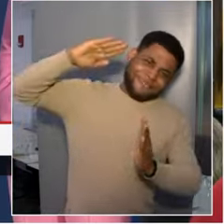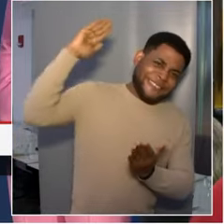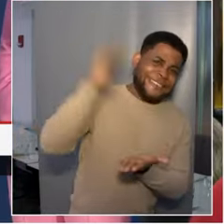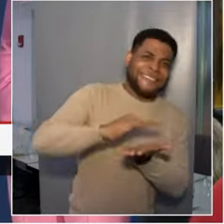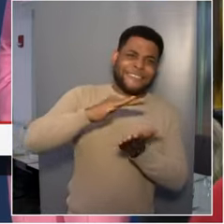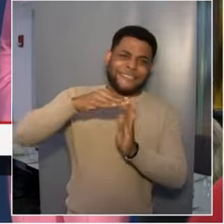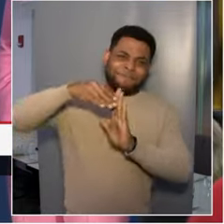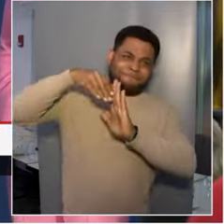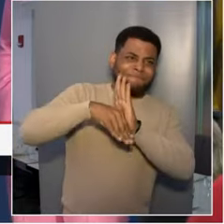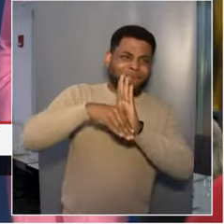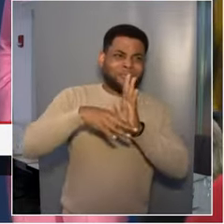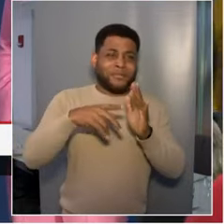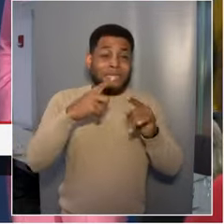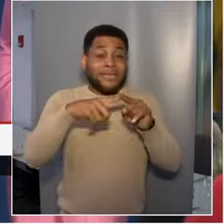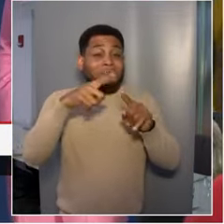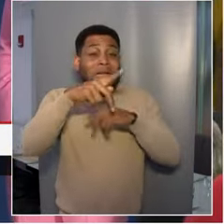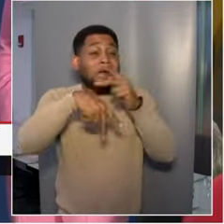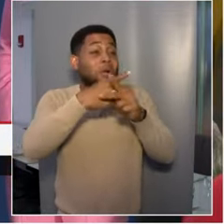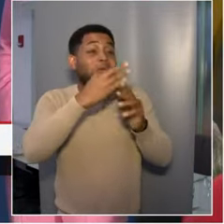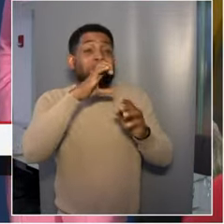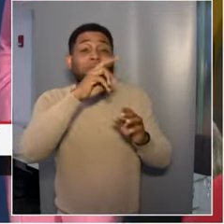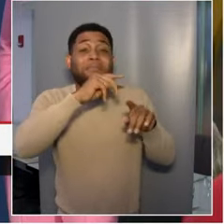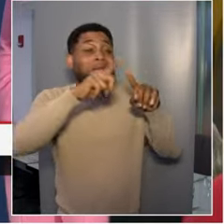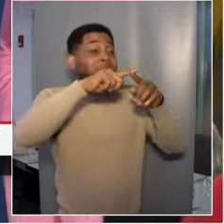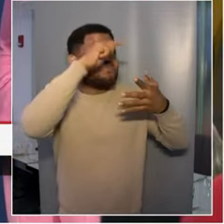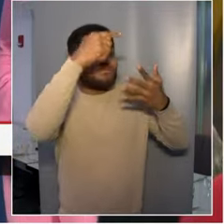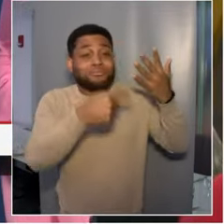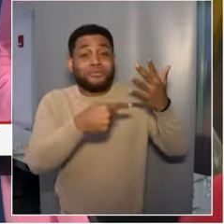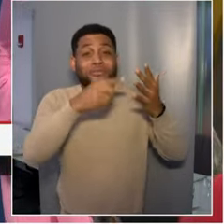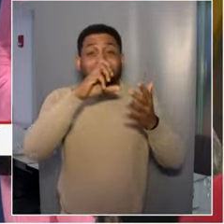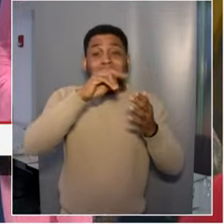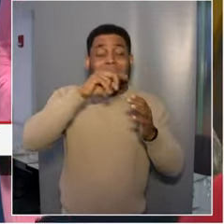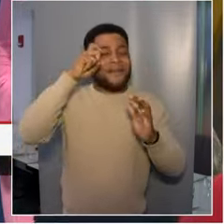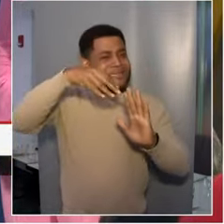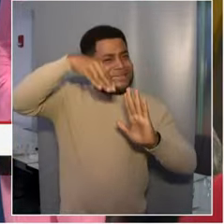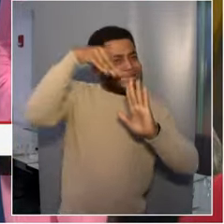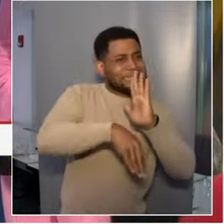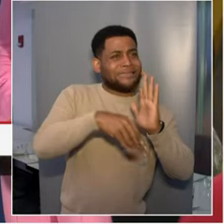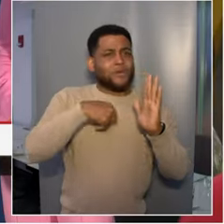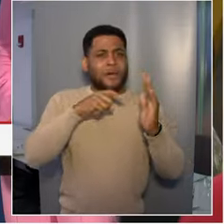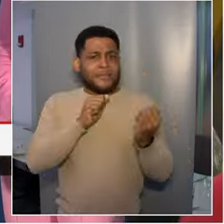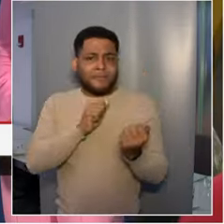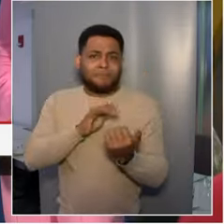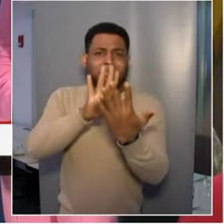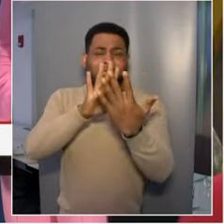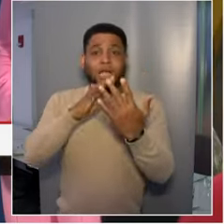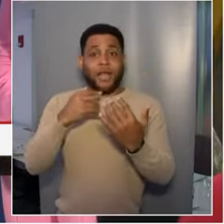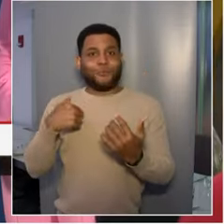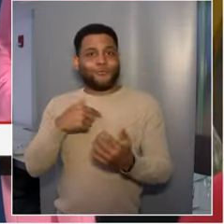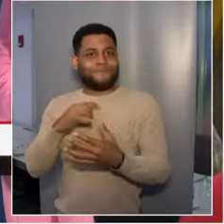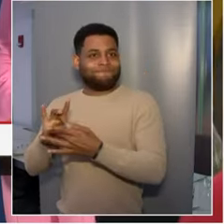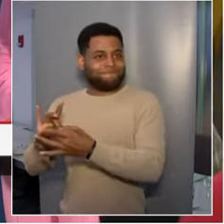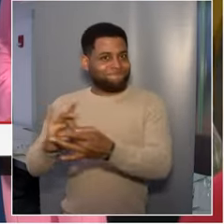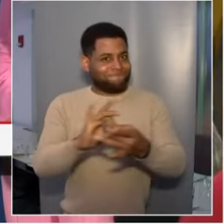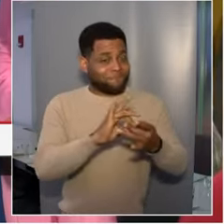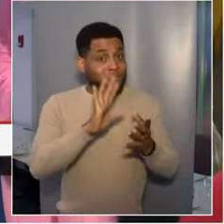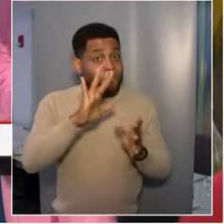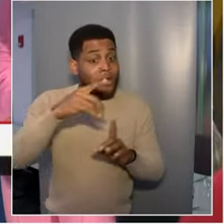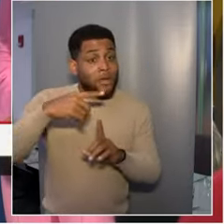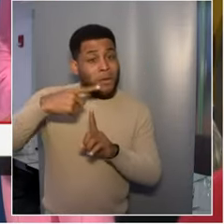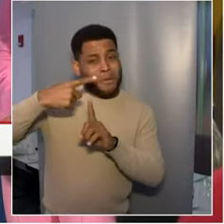are coordinated in our approach, and that several months ago we came together as a